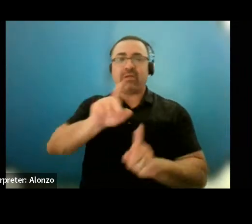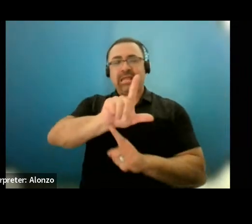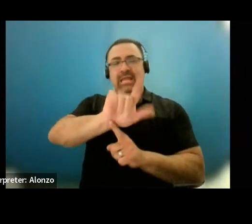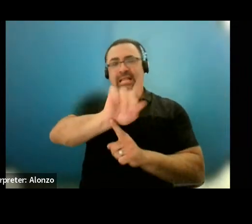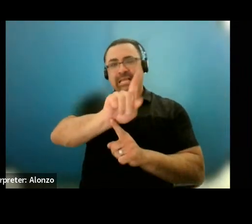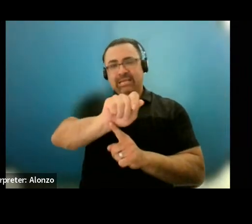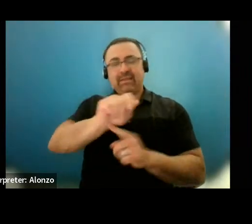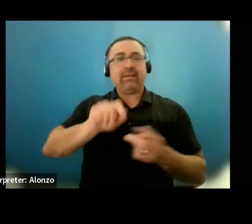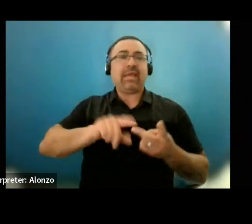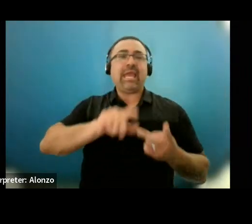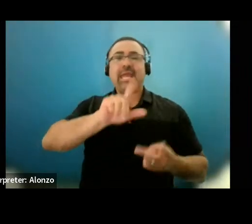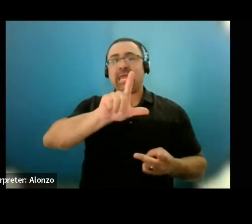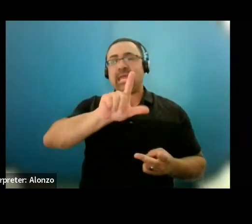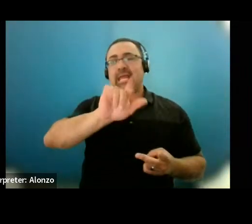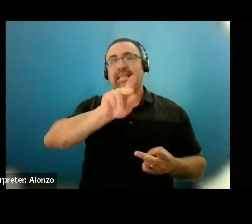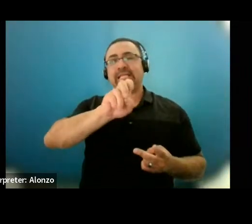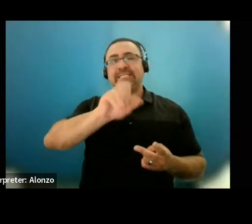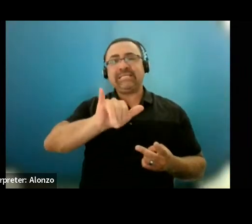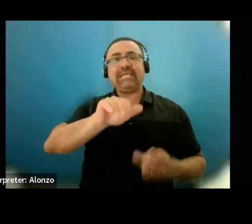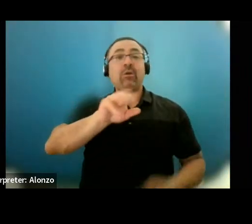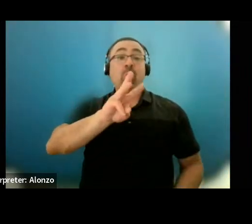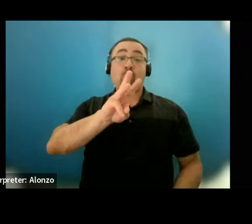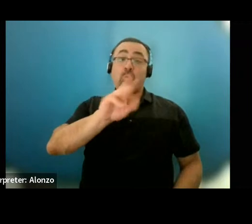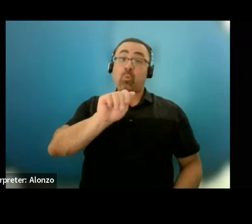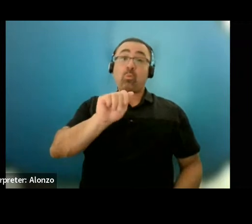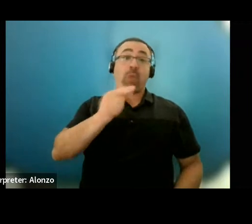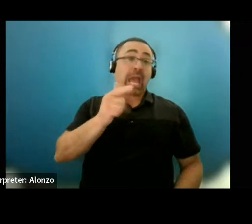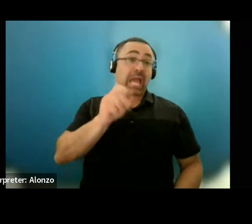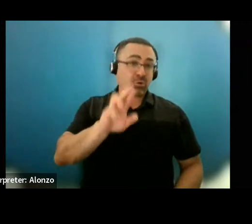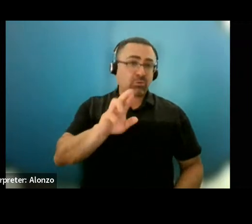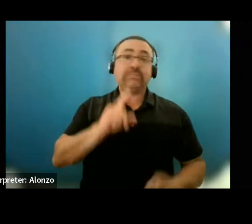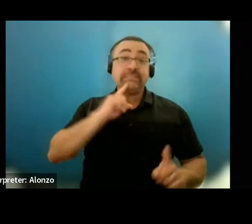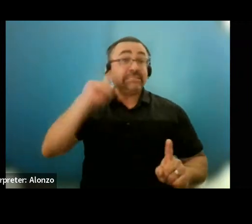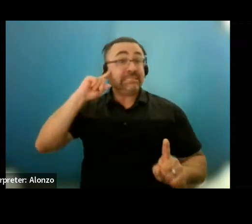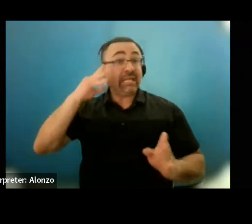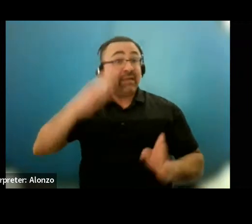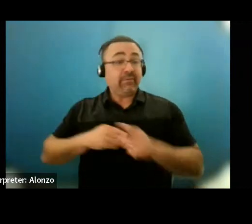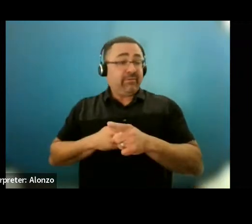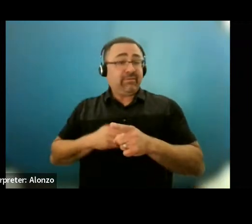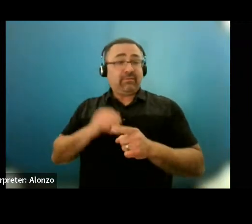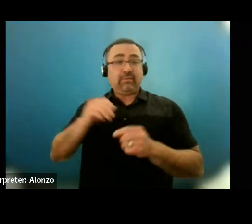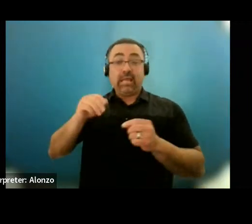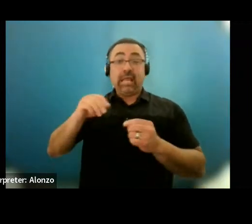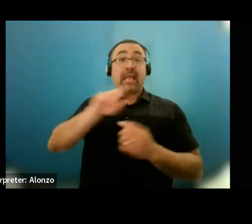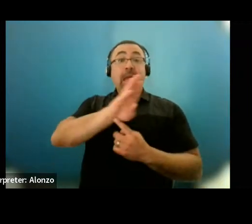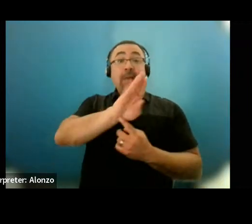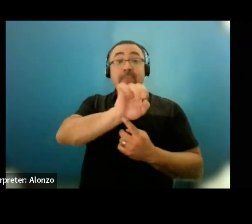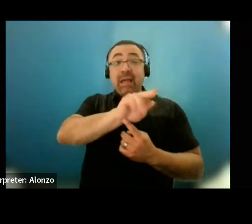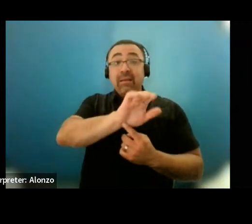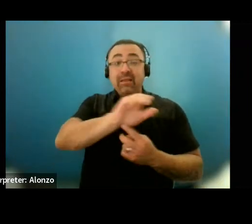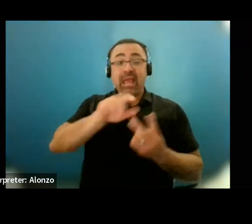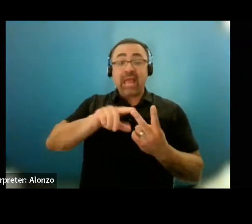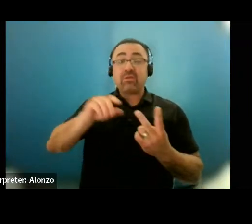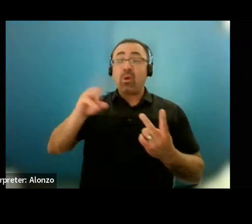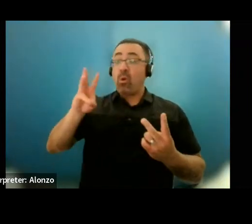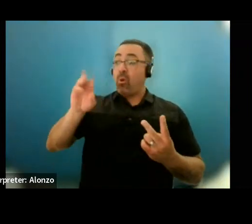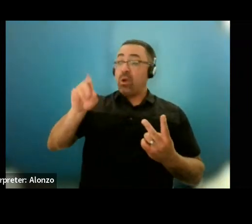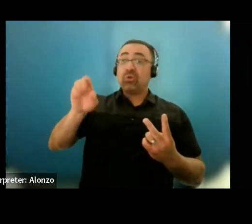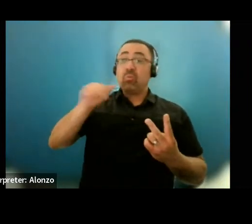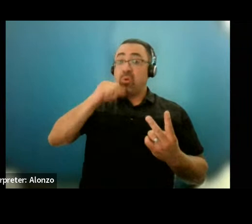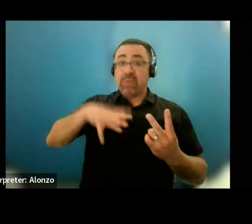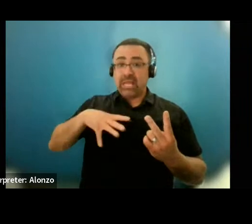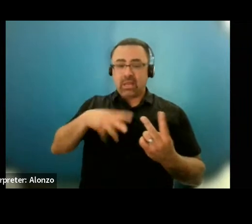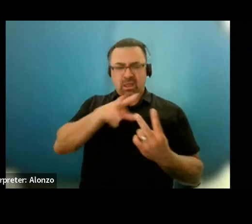and Lindsay Wagner. So basically, this woman who was deaf was both the Bionic Woman and Wonder Woman. And I'm